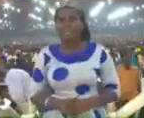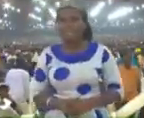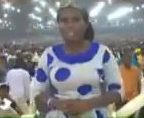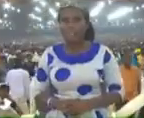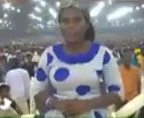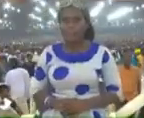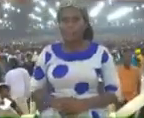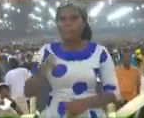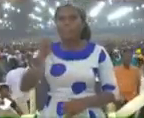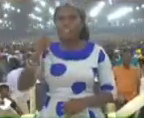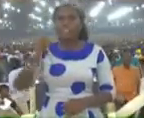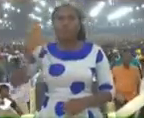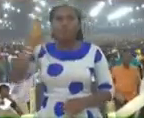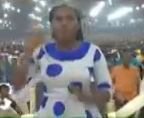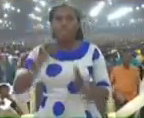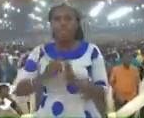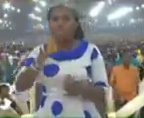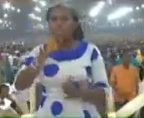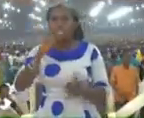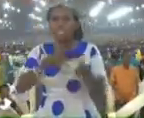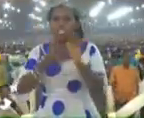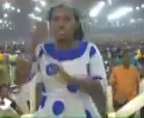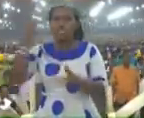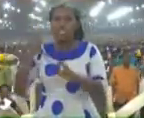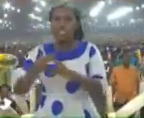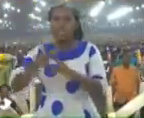And so shall it be in Jesus' name.